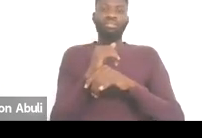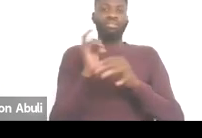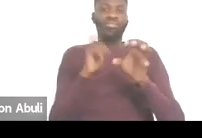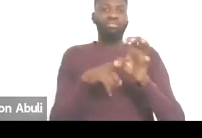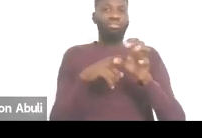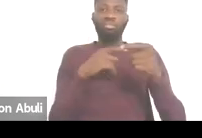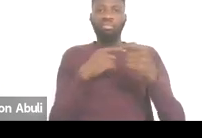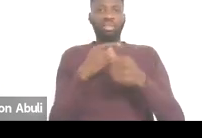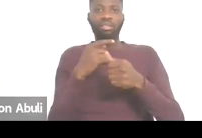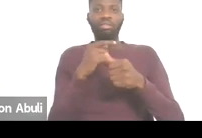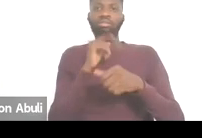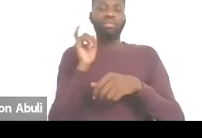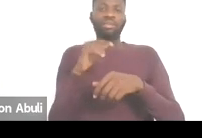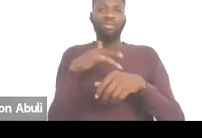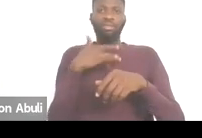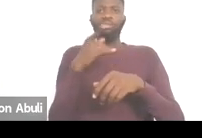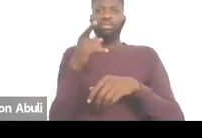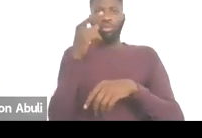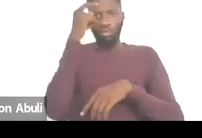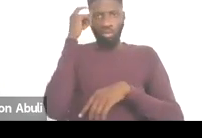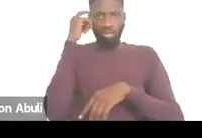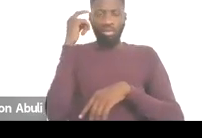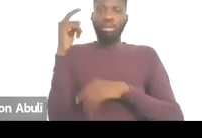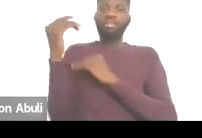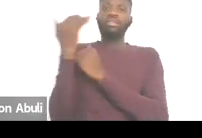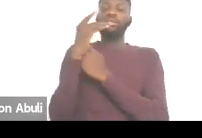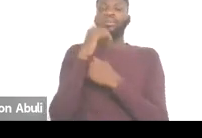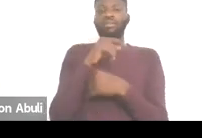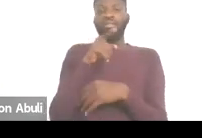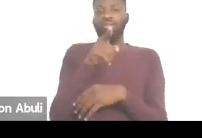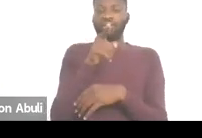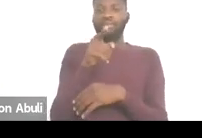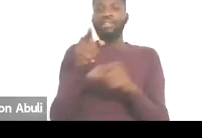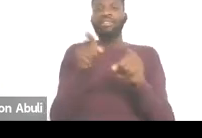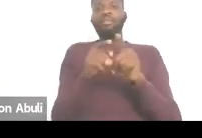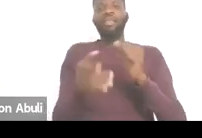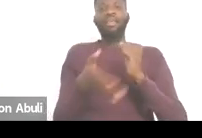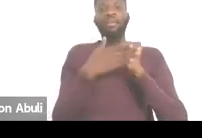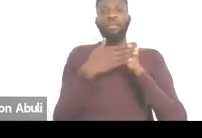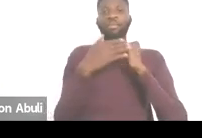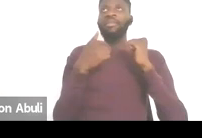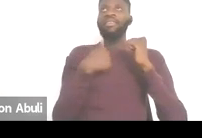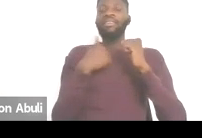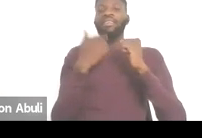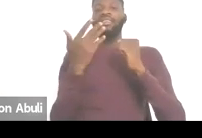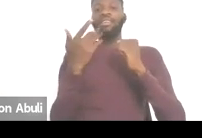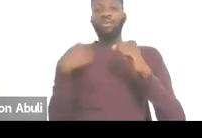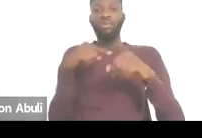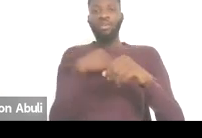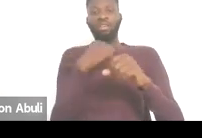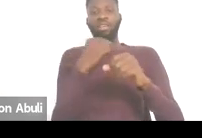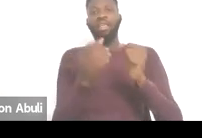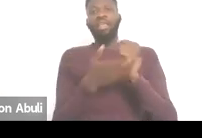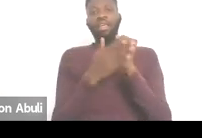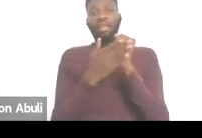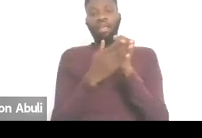this is genuine. I was told, after all, I was told this is to help me. Tunafanya background checks